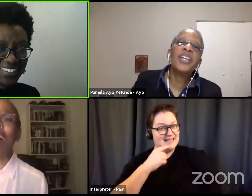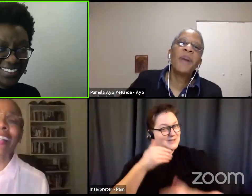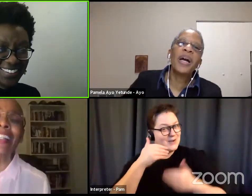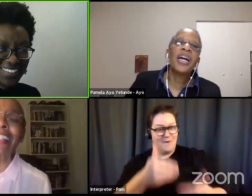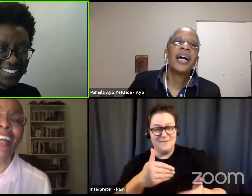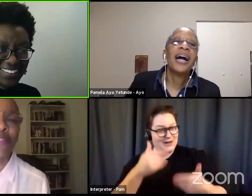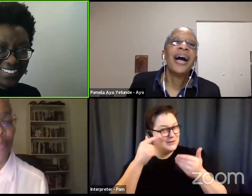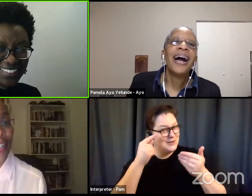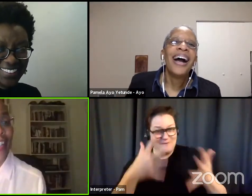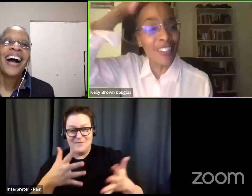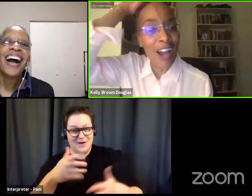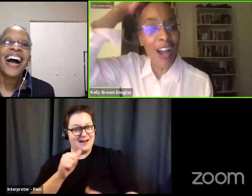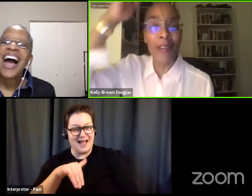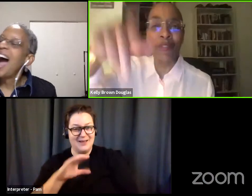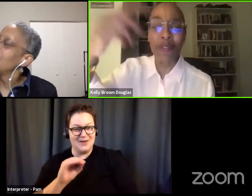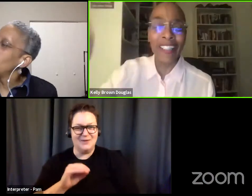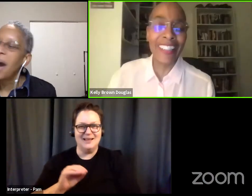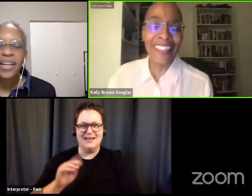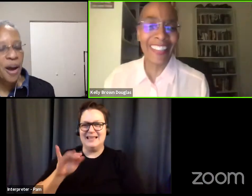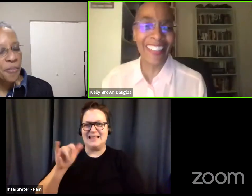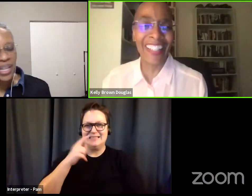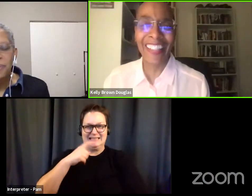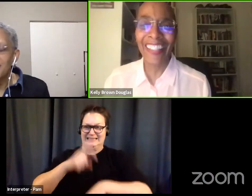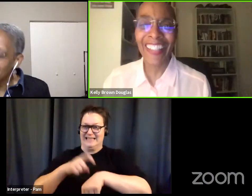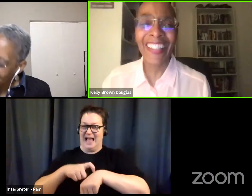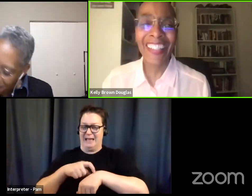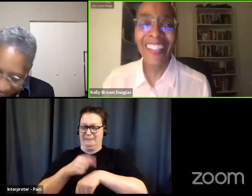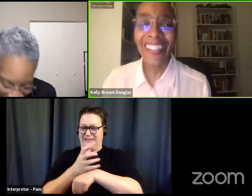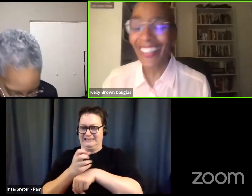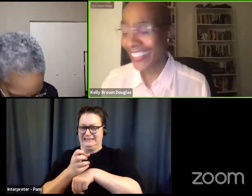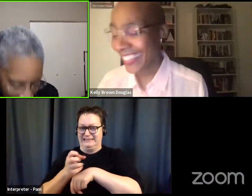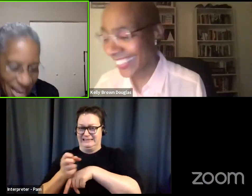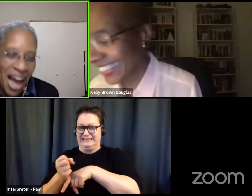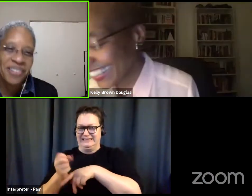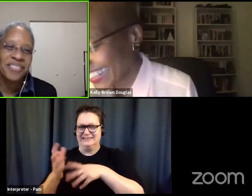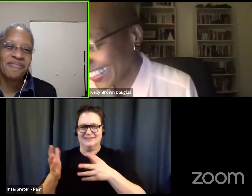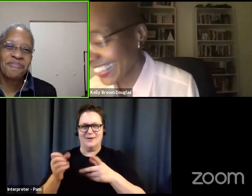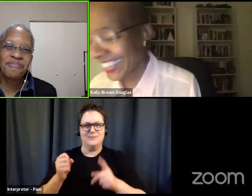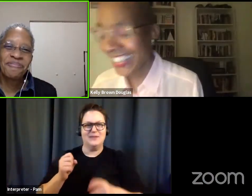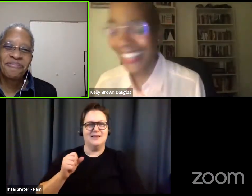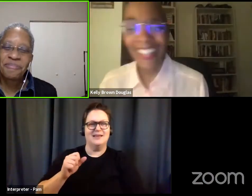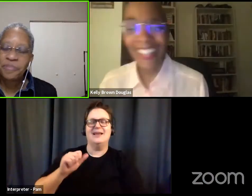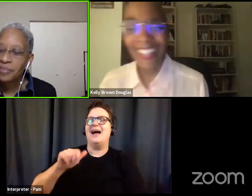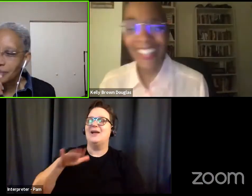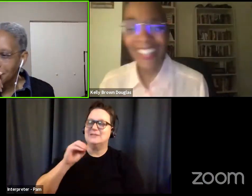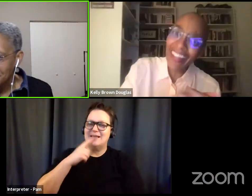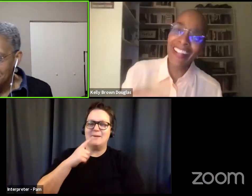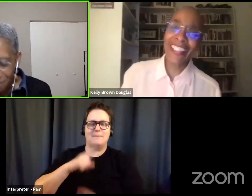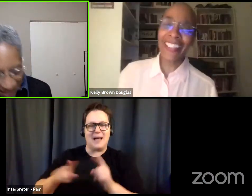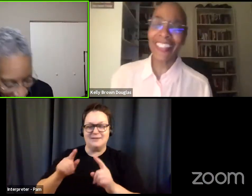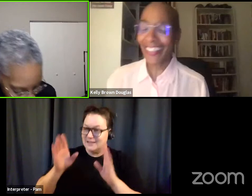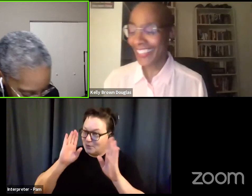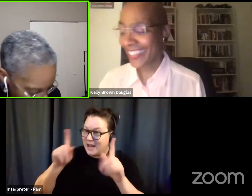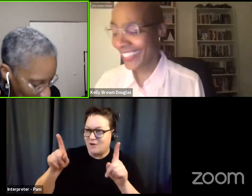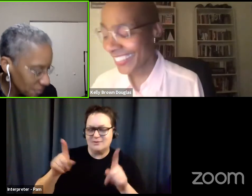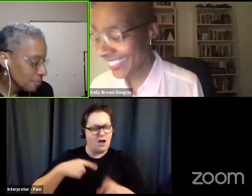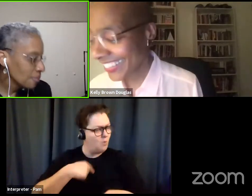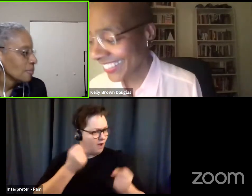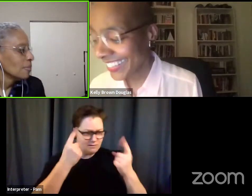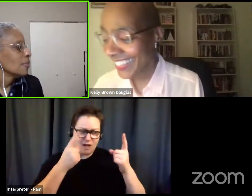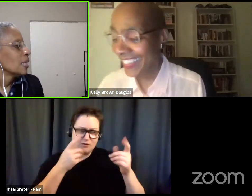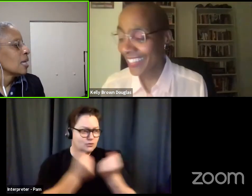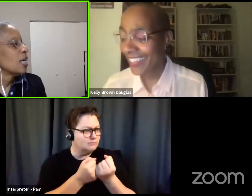go for it. We're winding down toward the time, so I know, but hear me out. Oh, I got you. Hear me